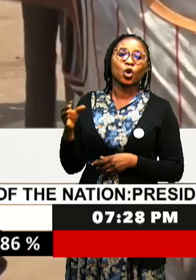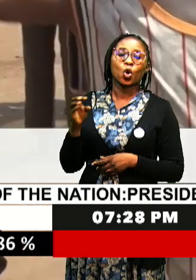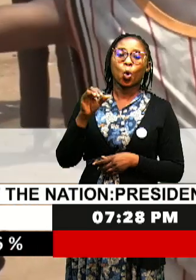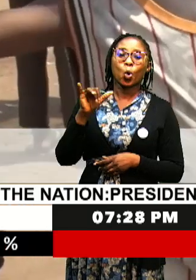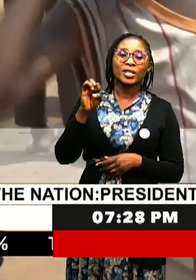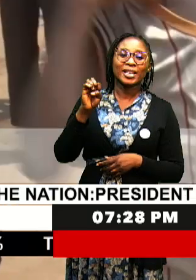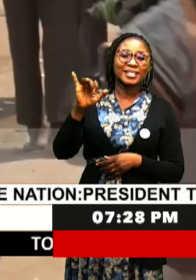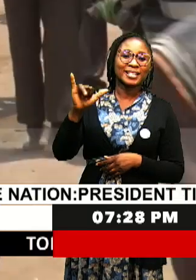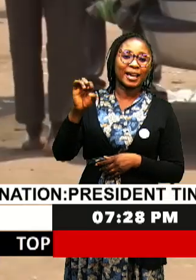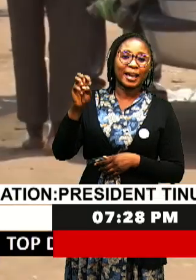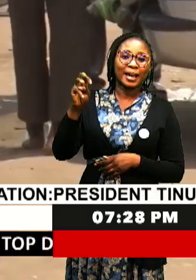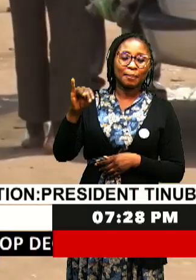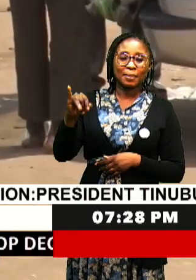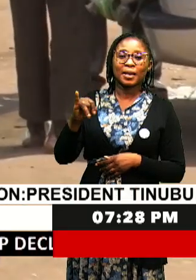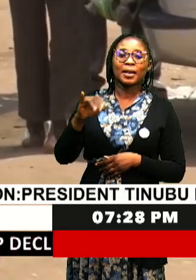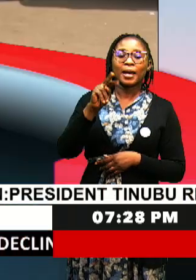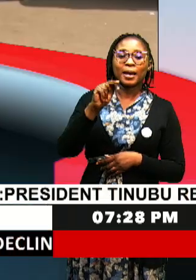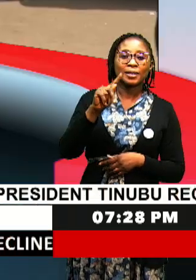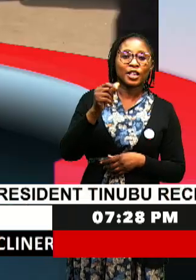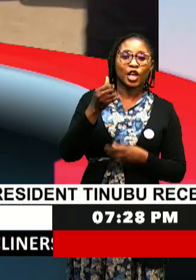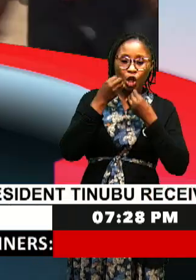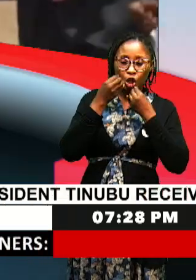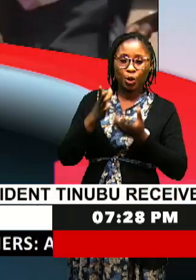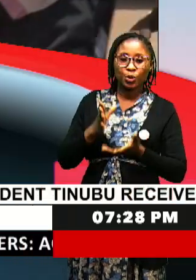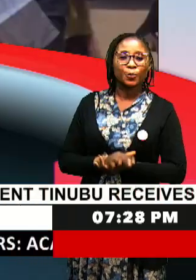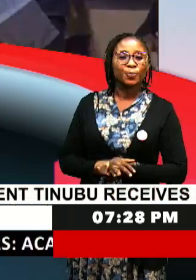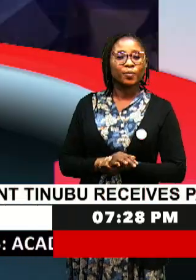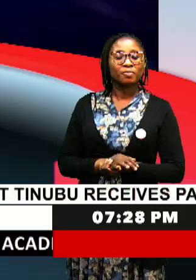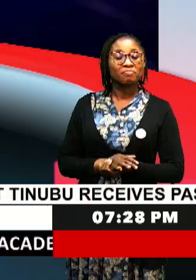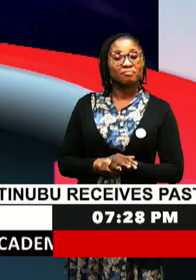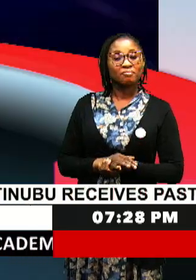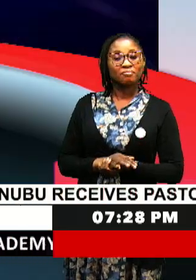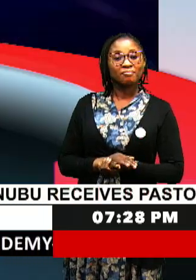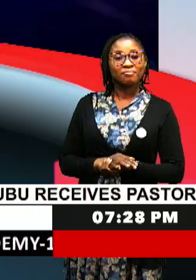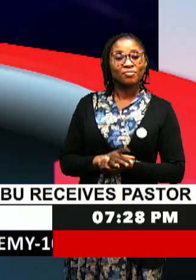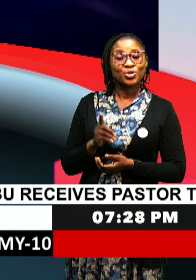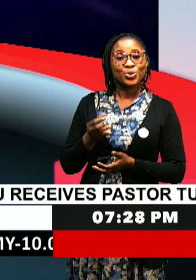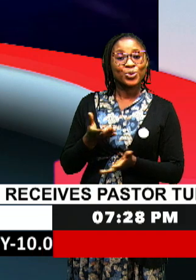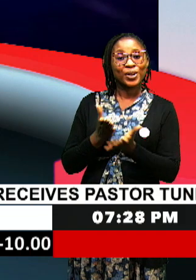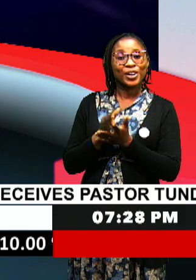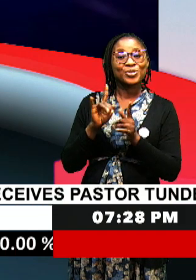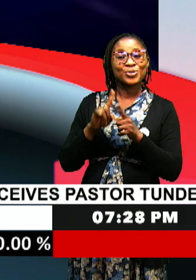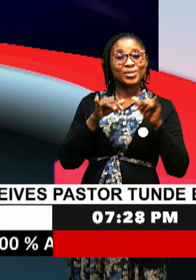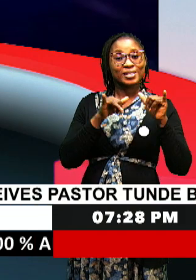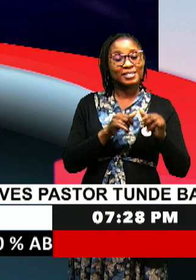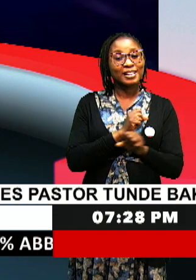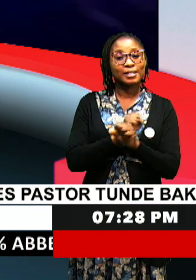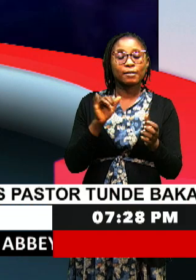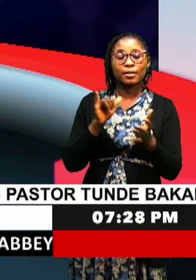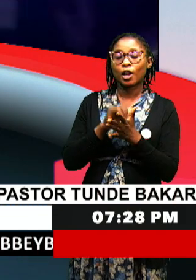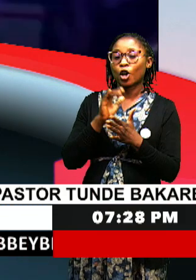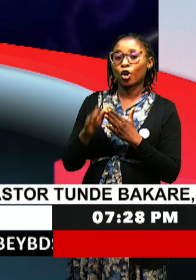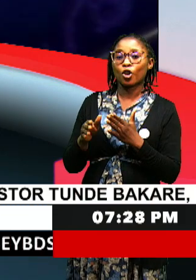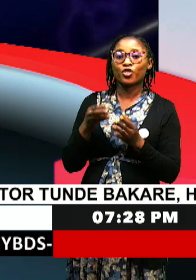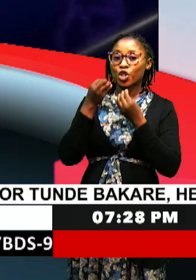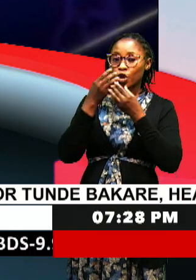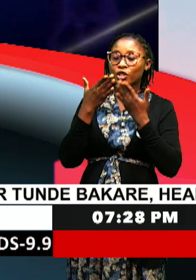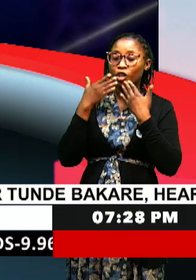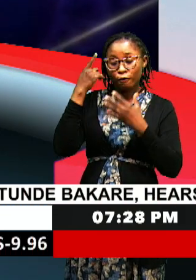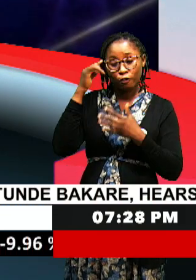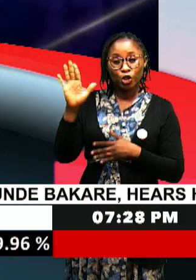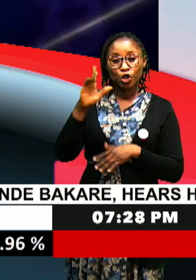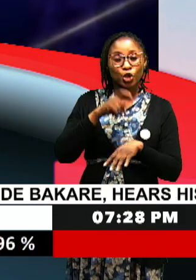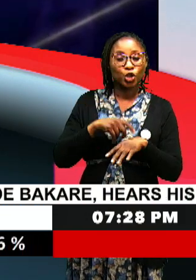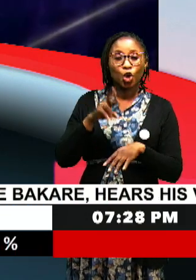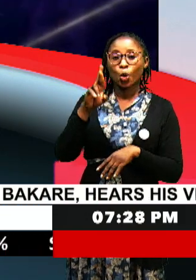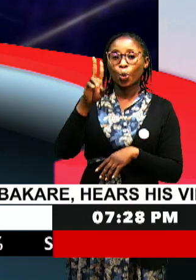Oyeyemi Ajayi, NTA News. Right to stay safe. And that concludes the news. Thank you for your time.